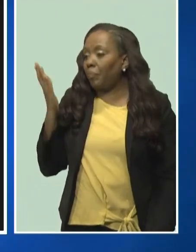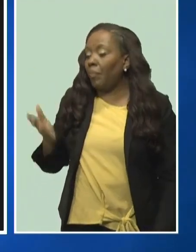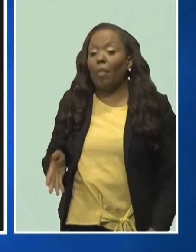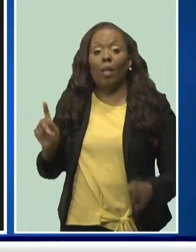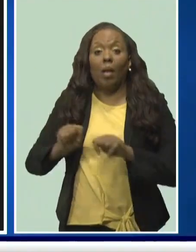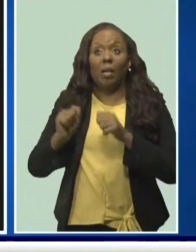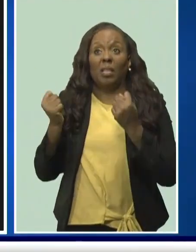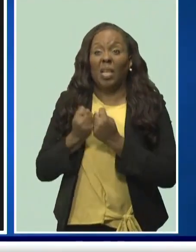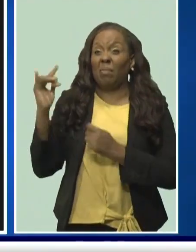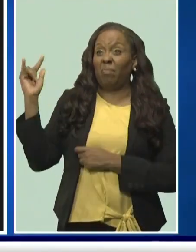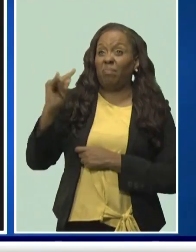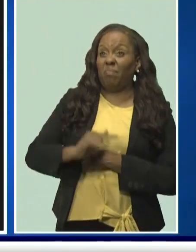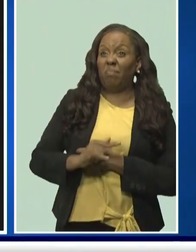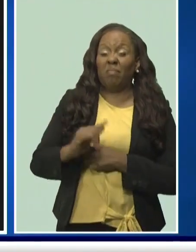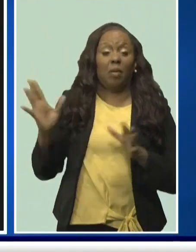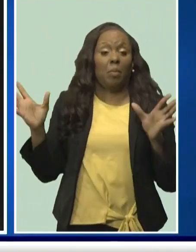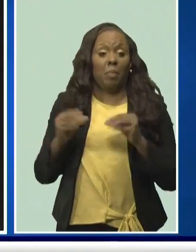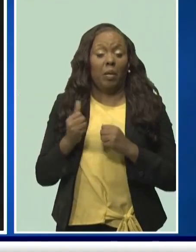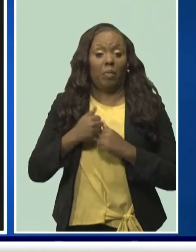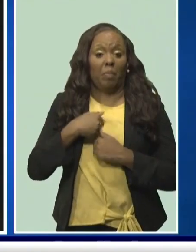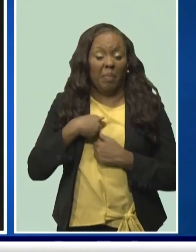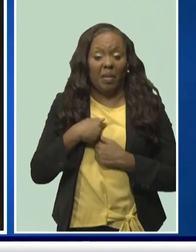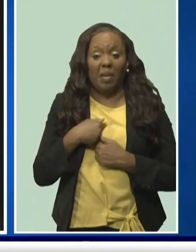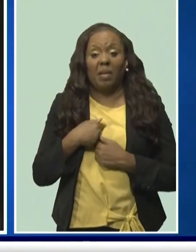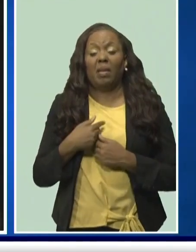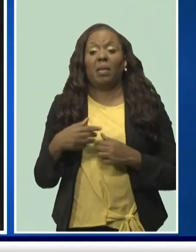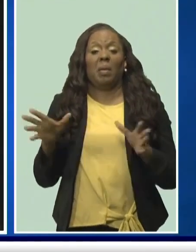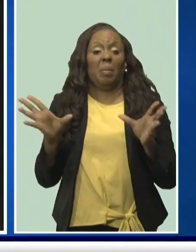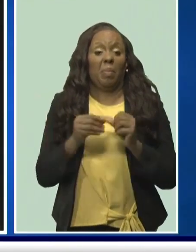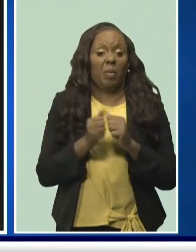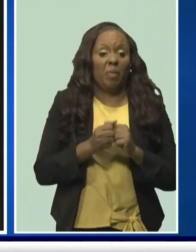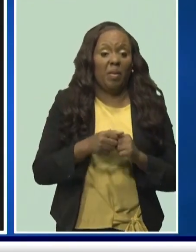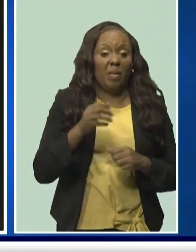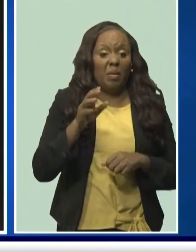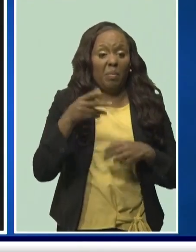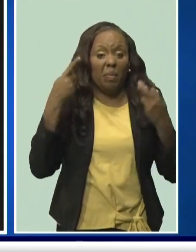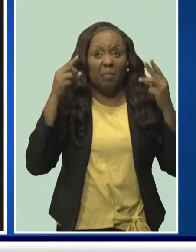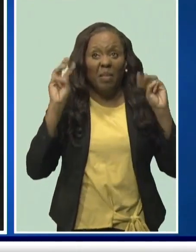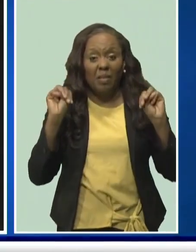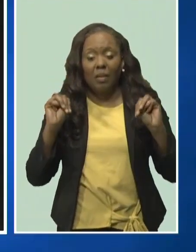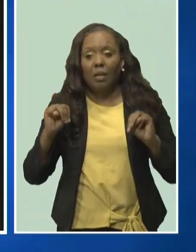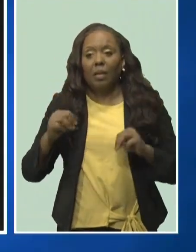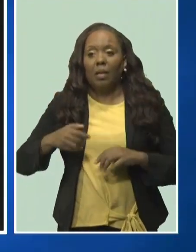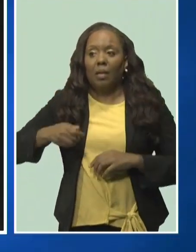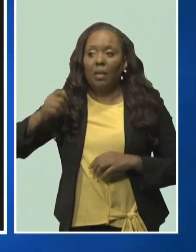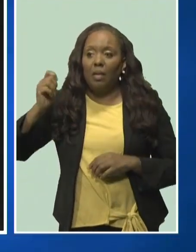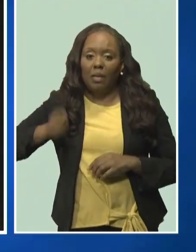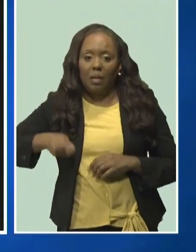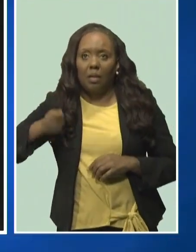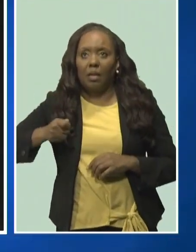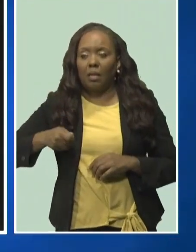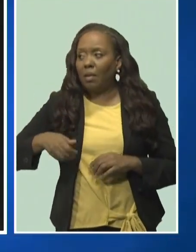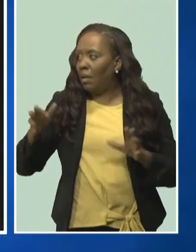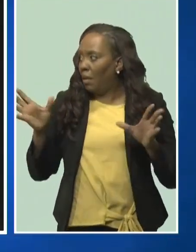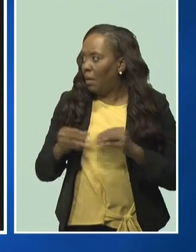of our regulators. They're meeting with me, the Prime Minister, everybody, the judges. They're also meeting with some of the companies that you work